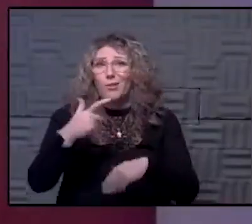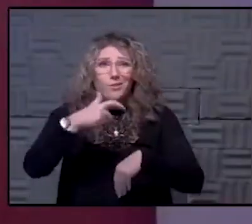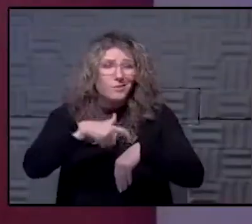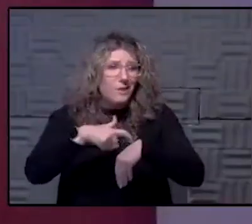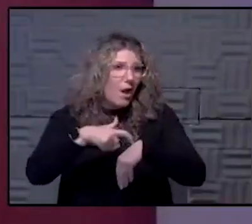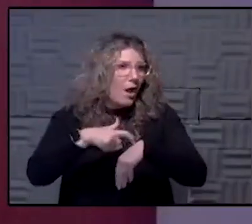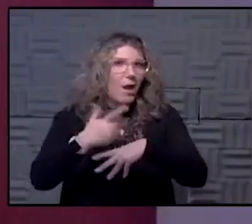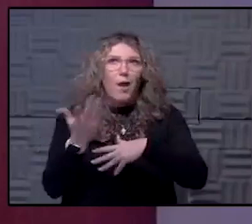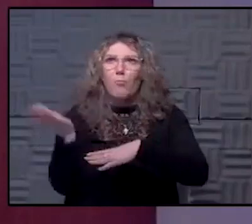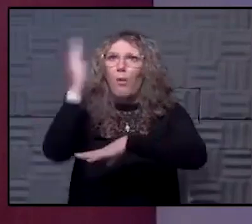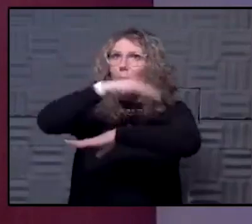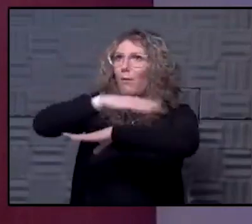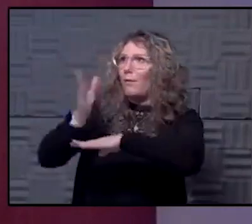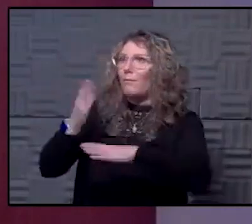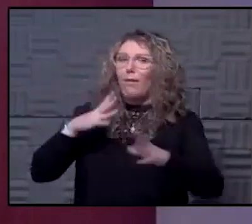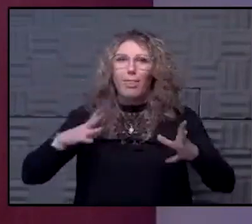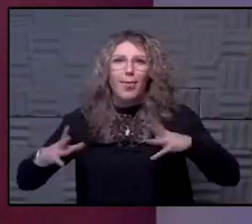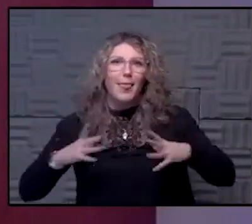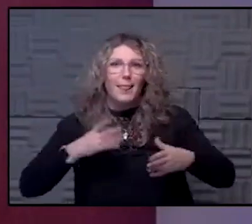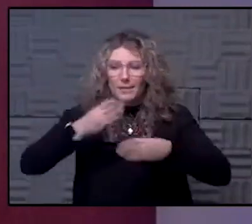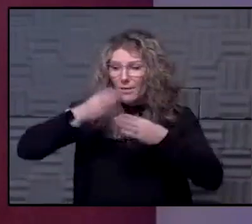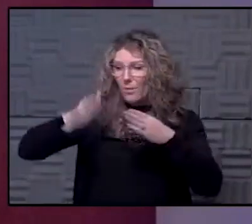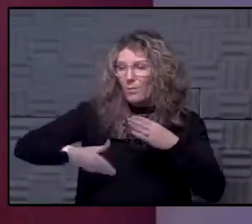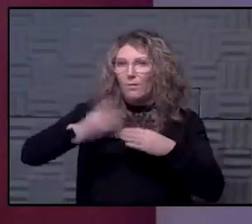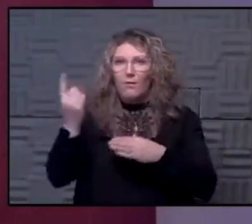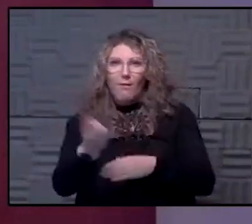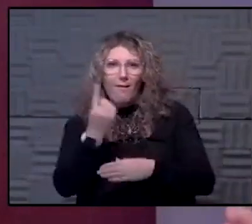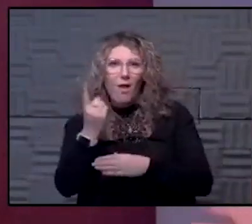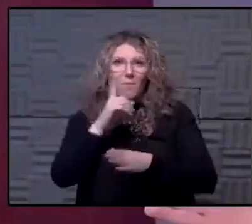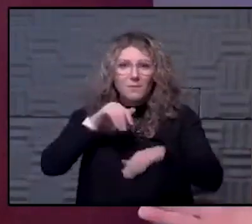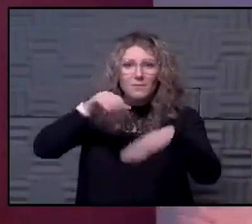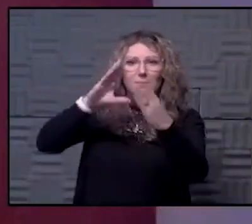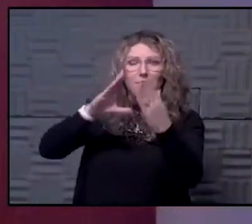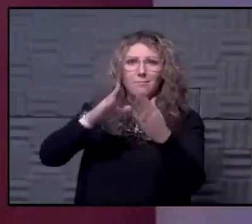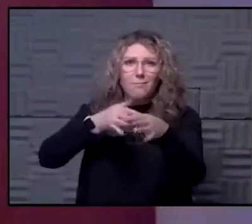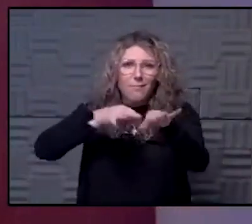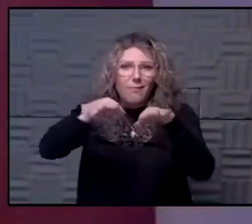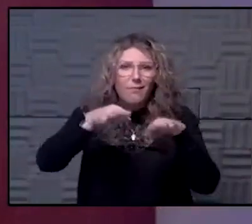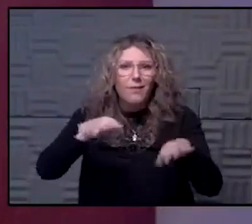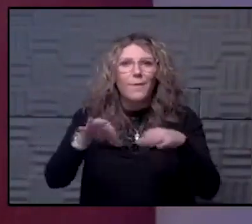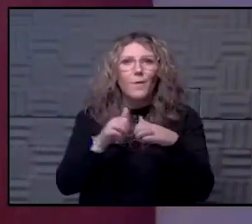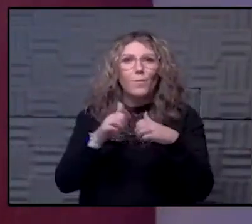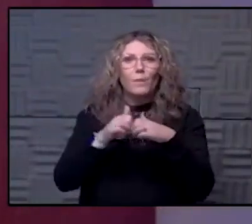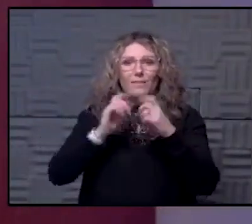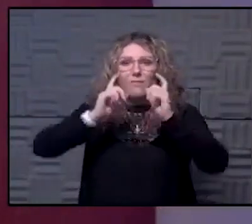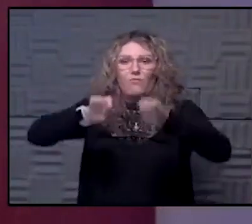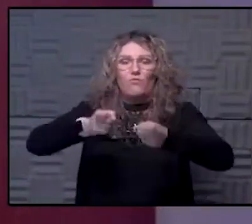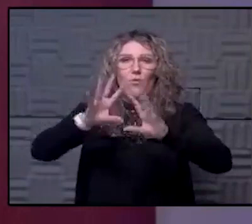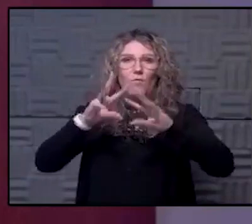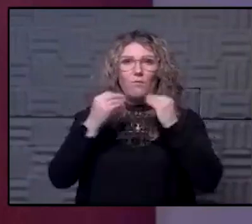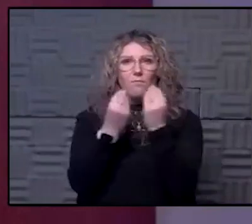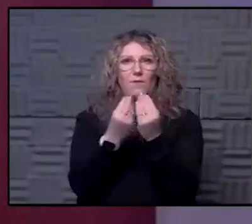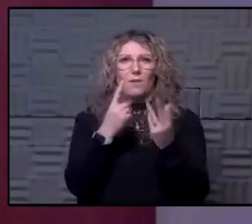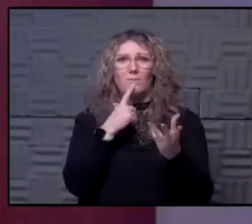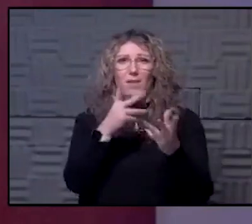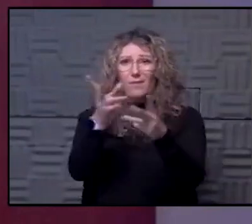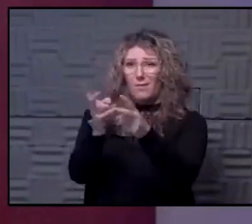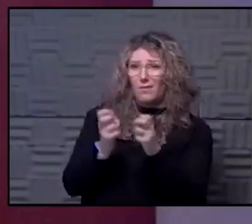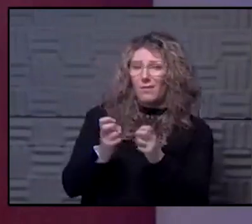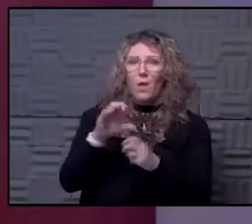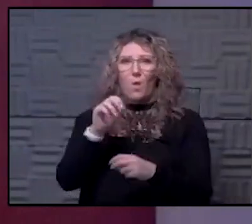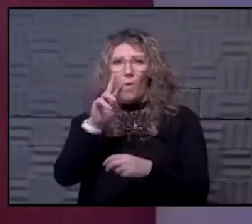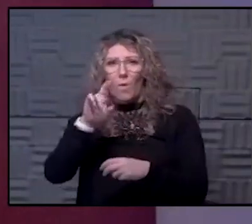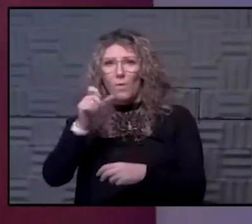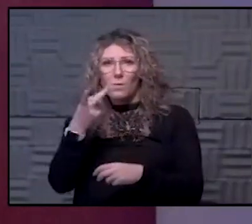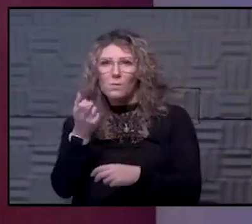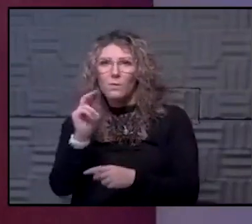day, what holiday, weekend, they're always there face-to-face with that donor family to try to procure an organ.